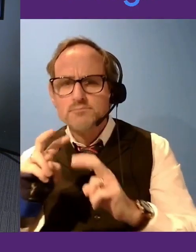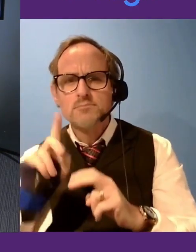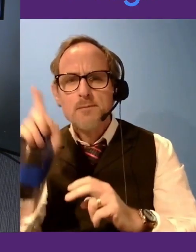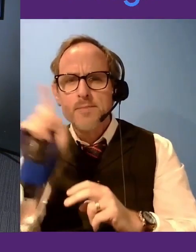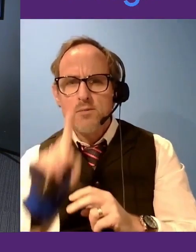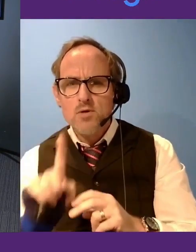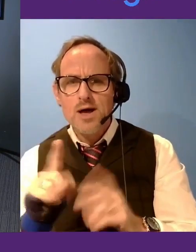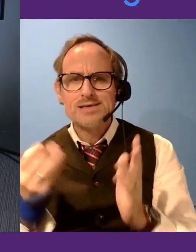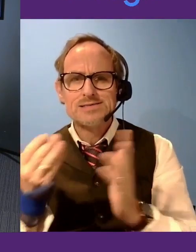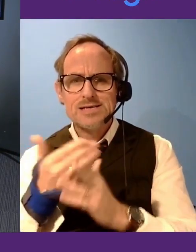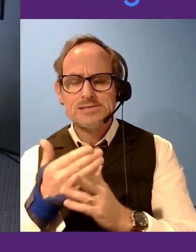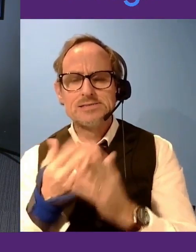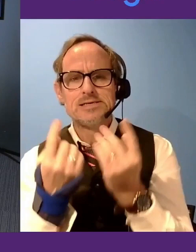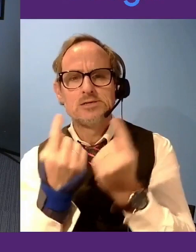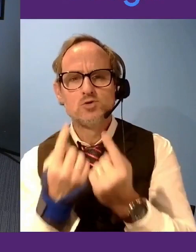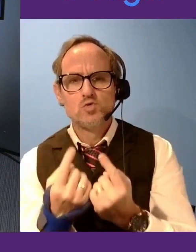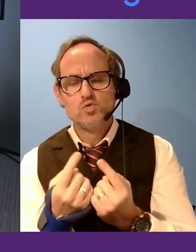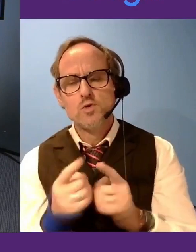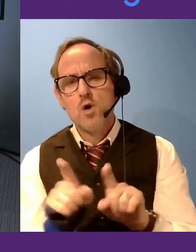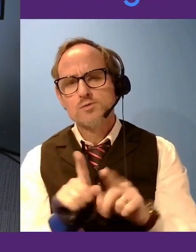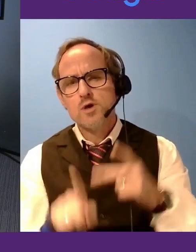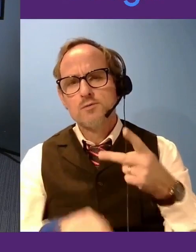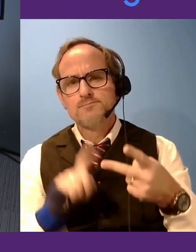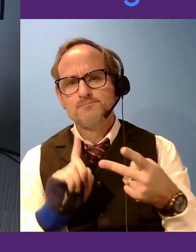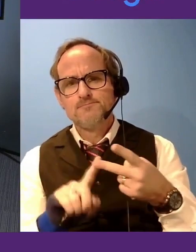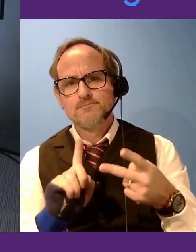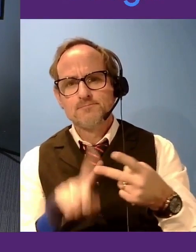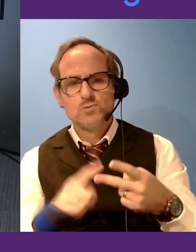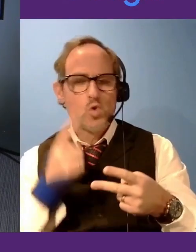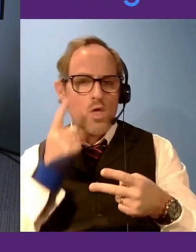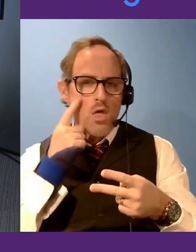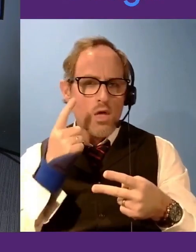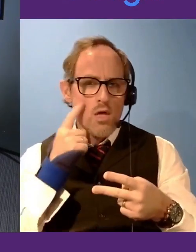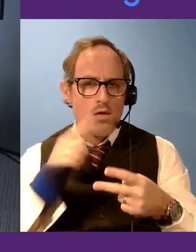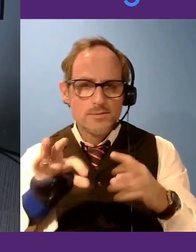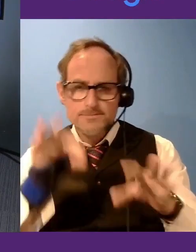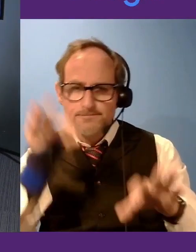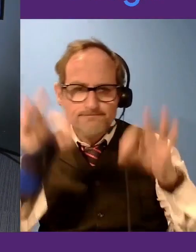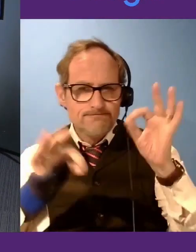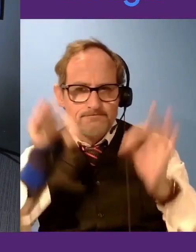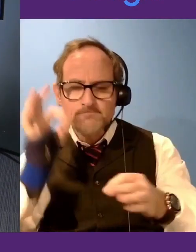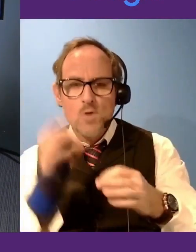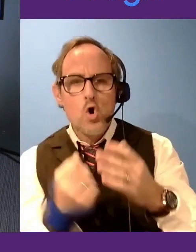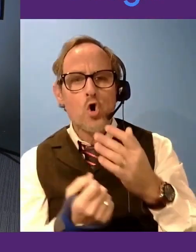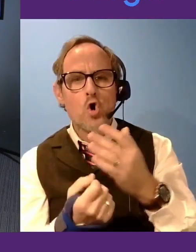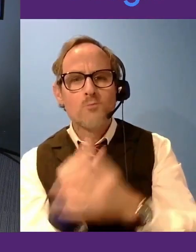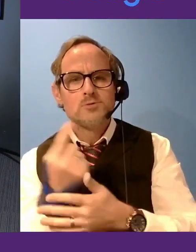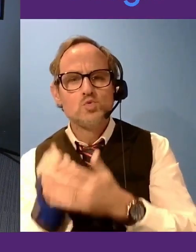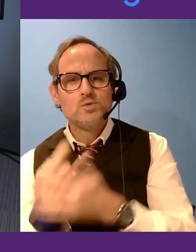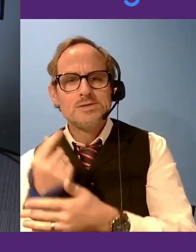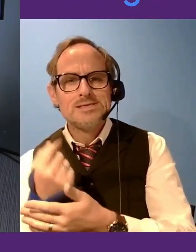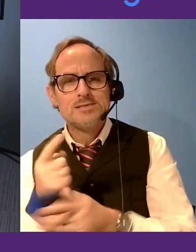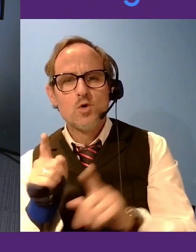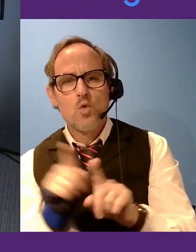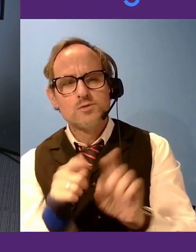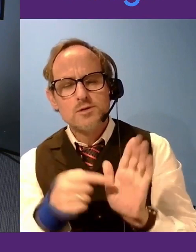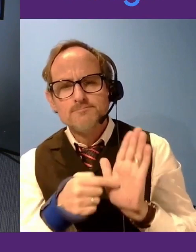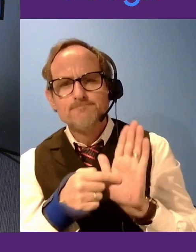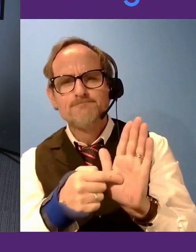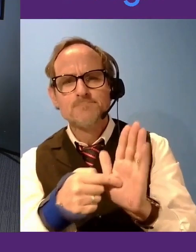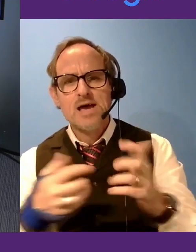done just to look for opportunities to even demonstrate how does assistive technology work. Can you set up like a breakfast kind